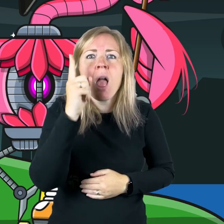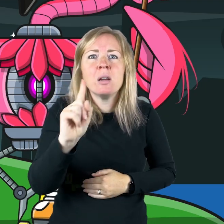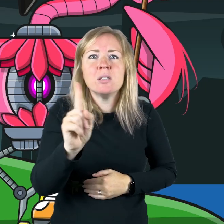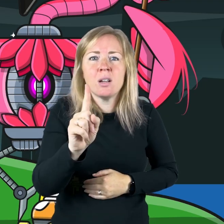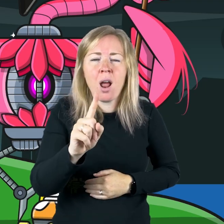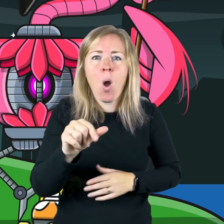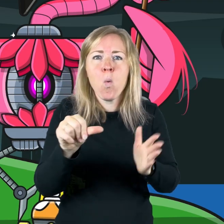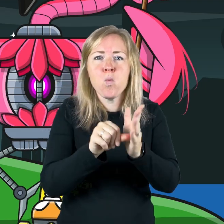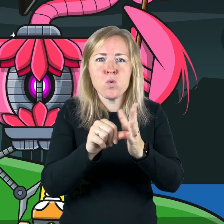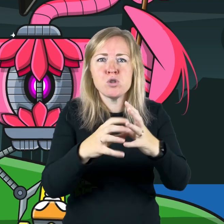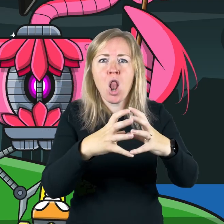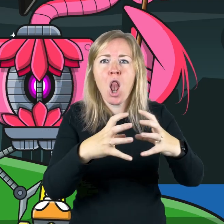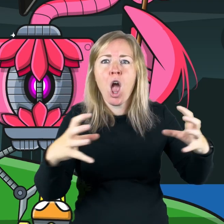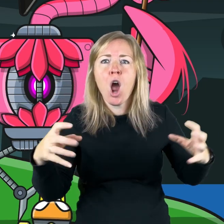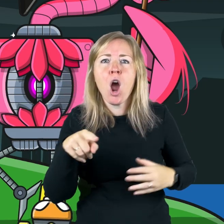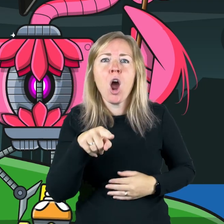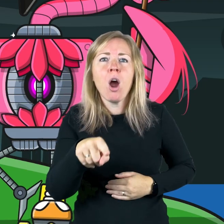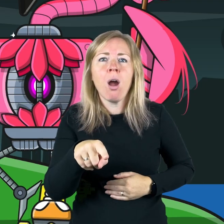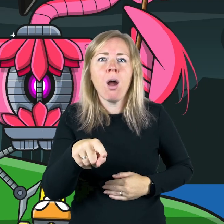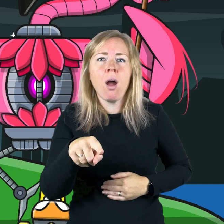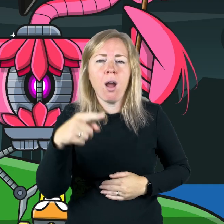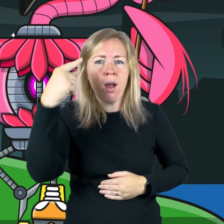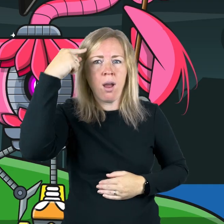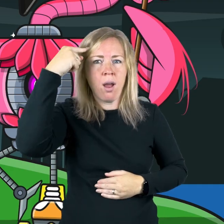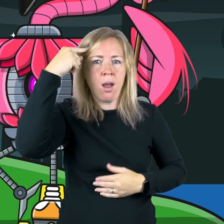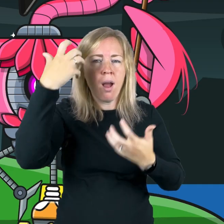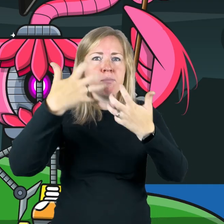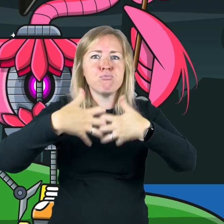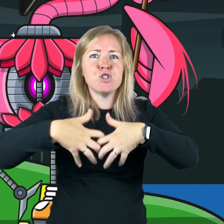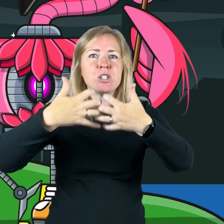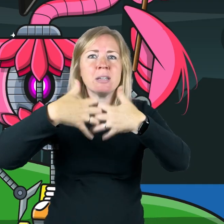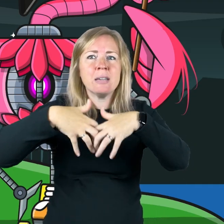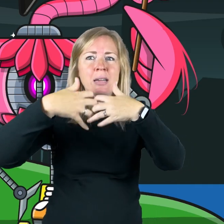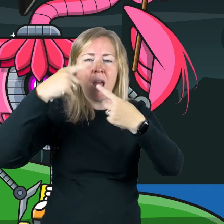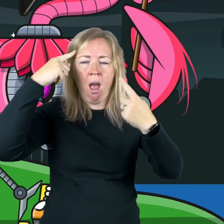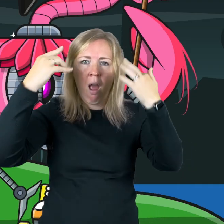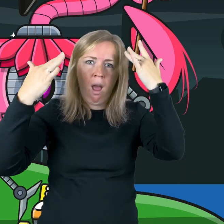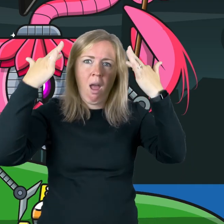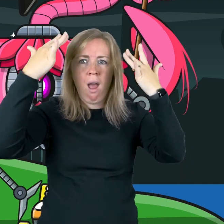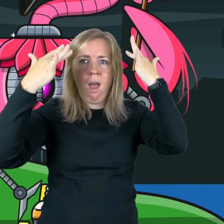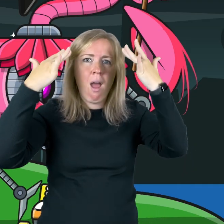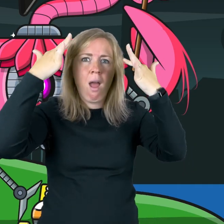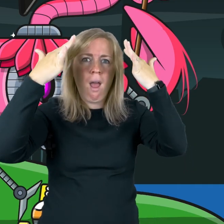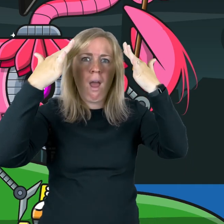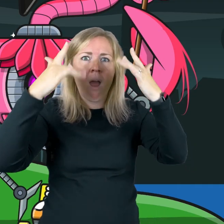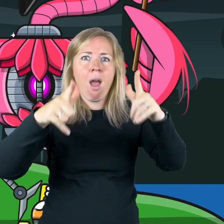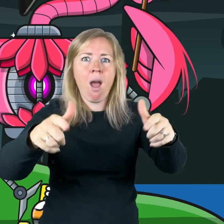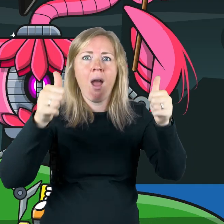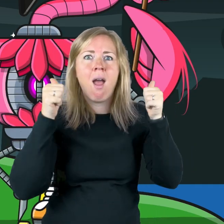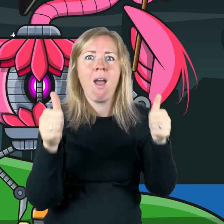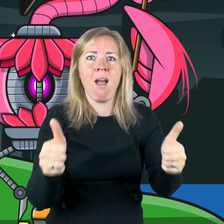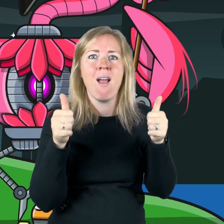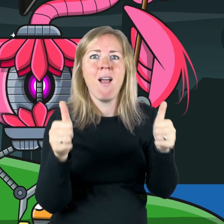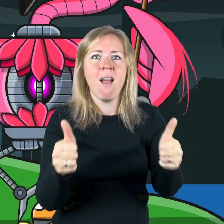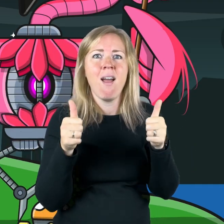a log. The cogs in Flamingo's mind whirred and whizzed.